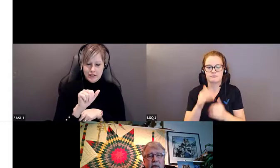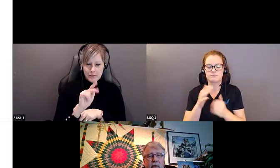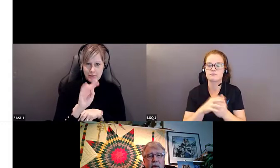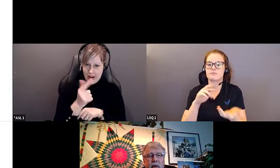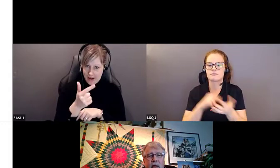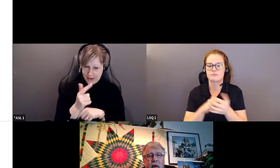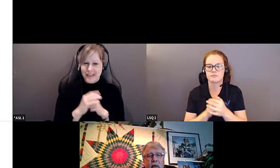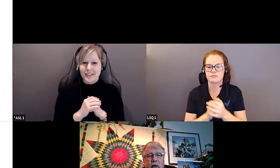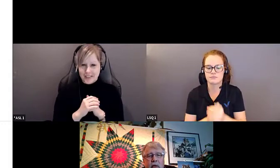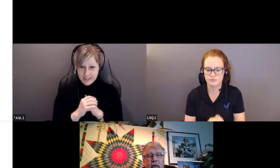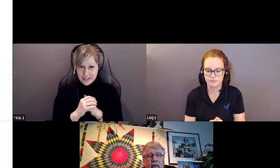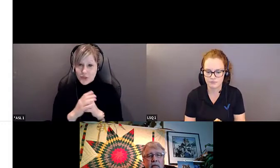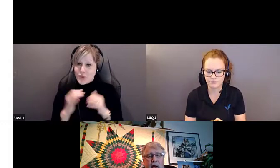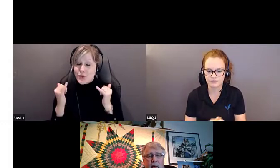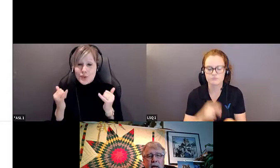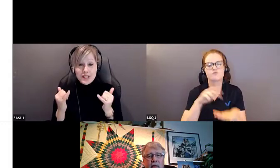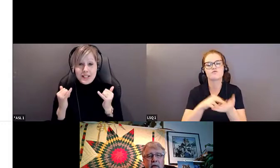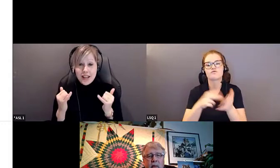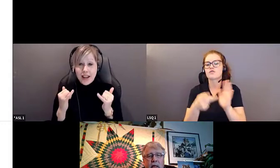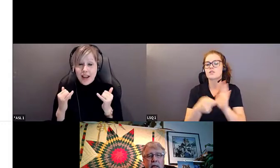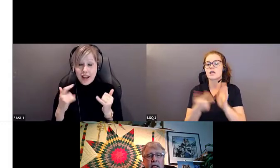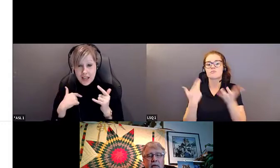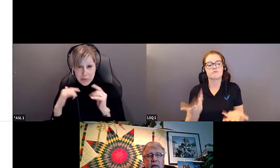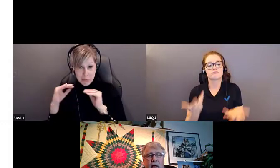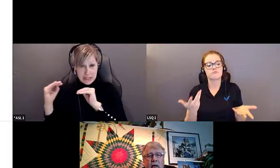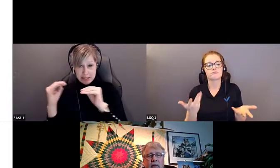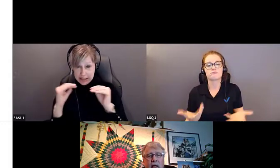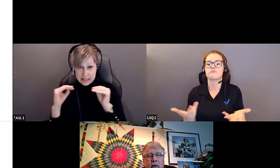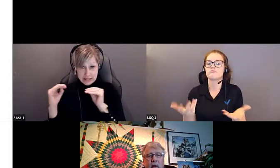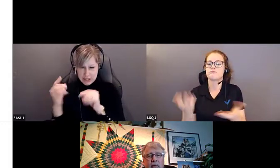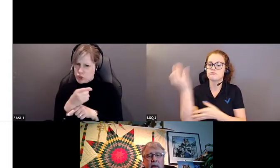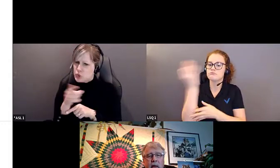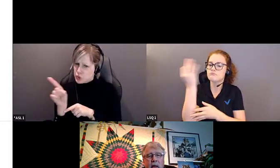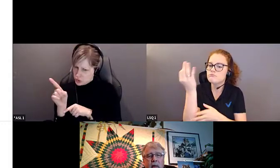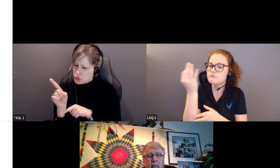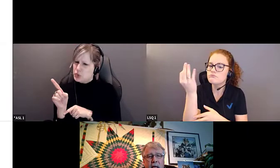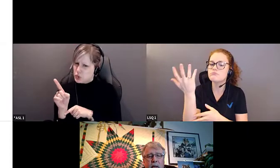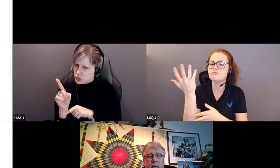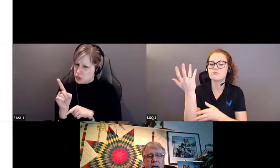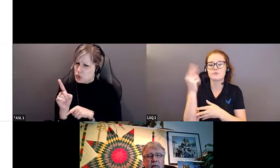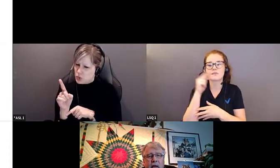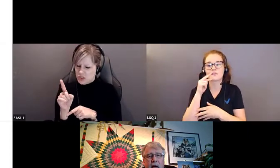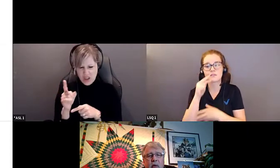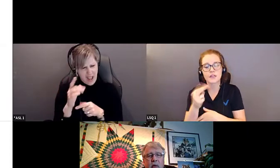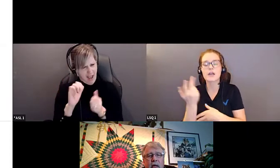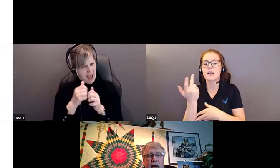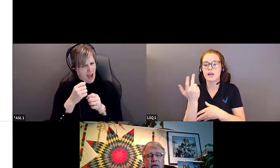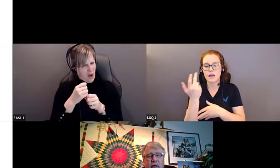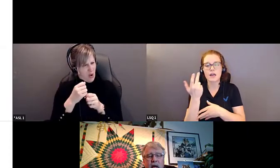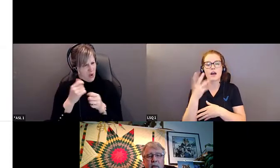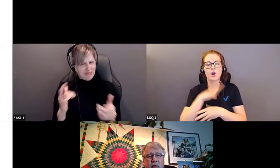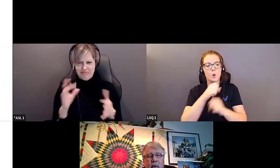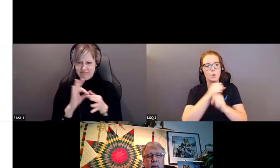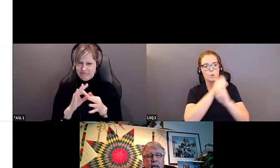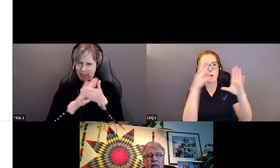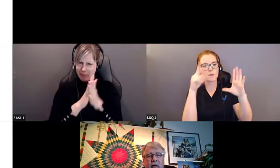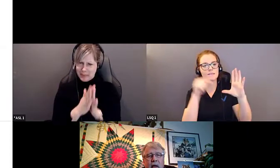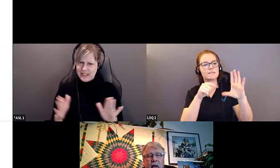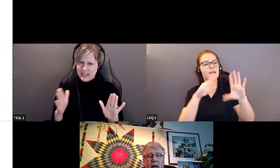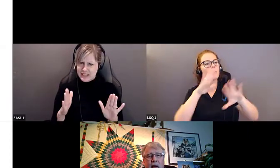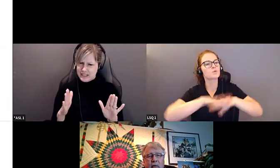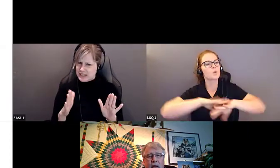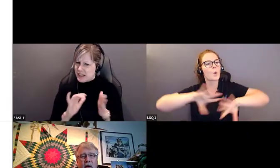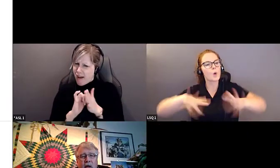we share with you, where that's fundamental to me is the concept of making peace. How do we actually come to a